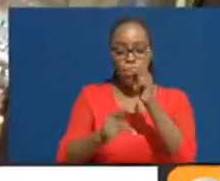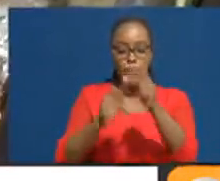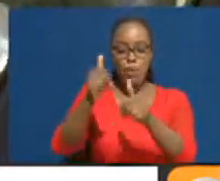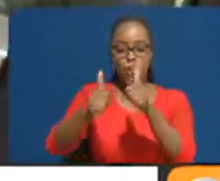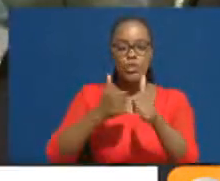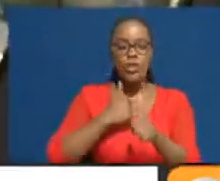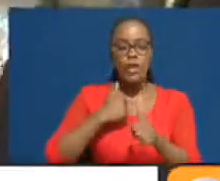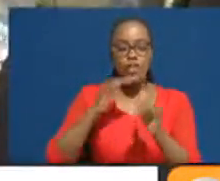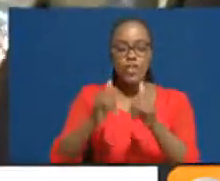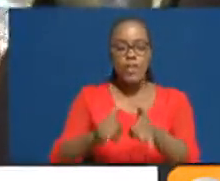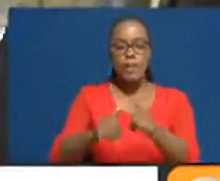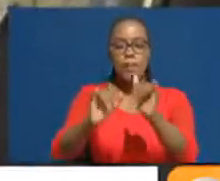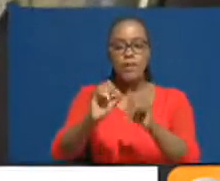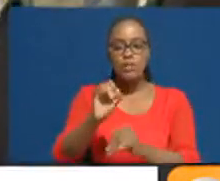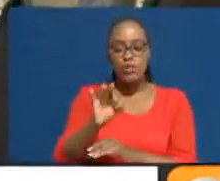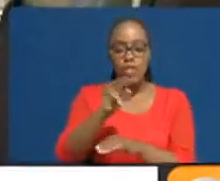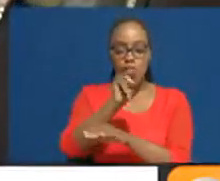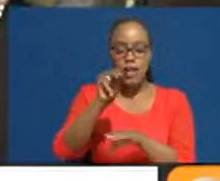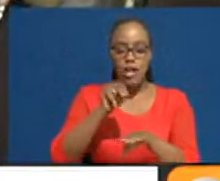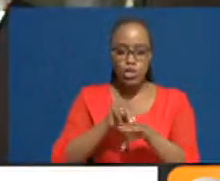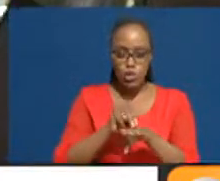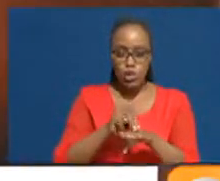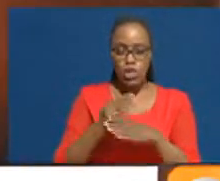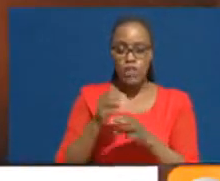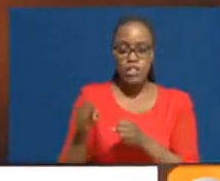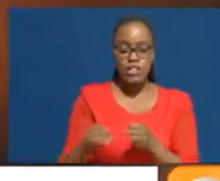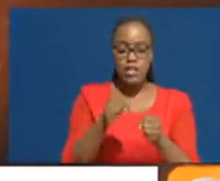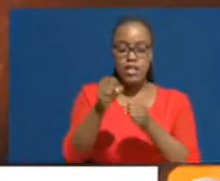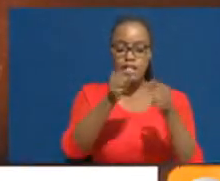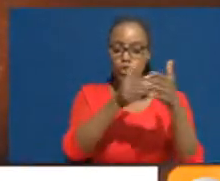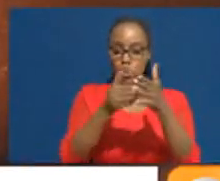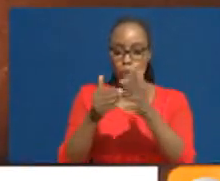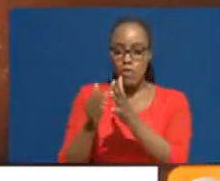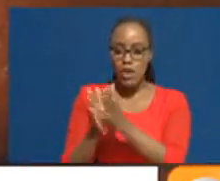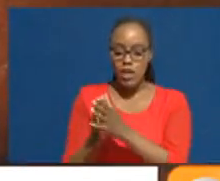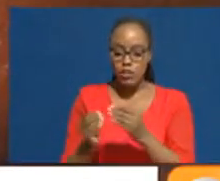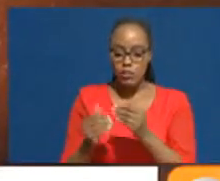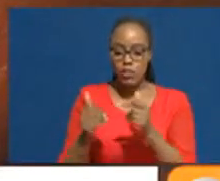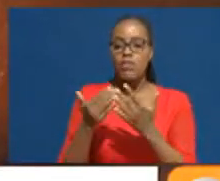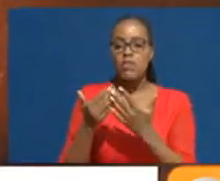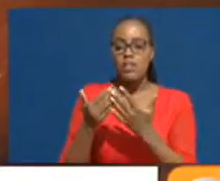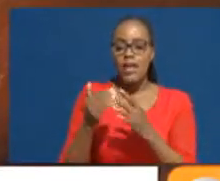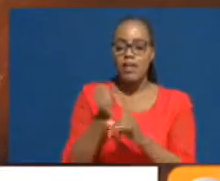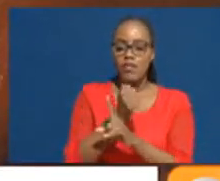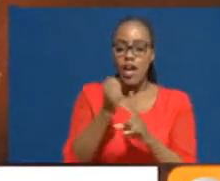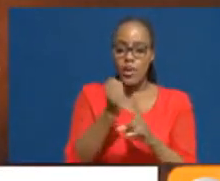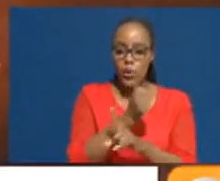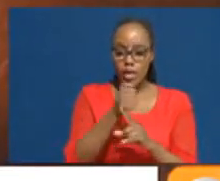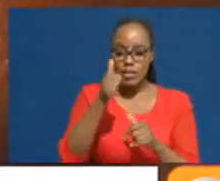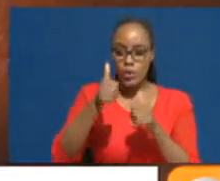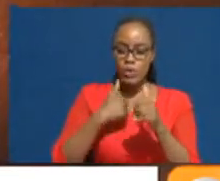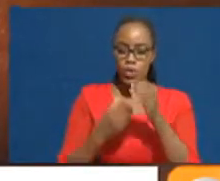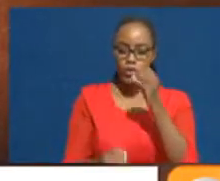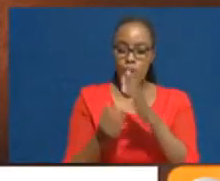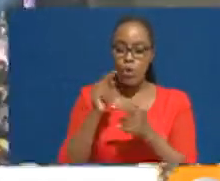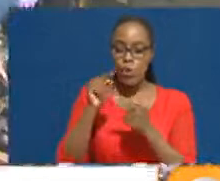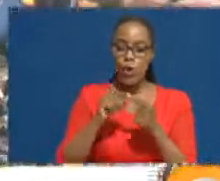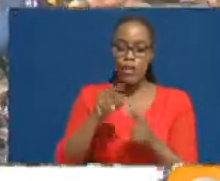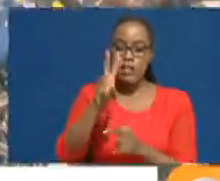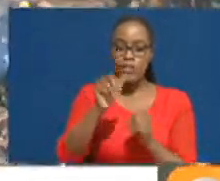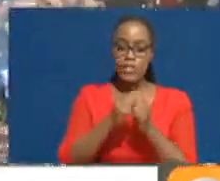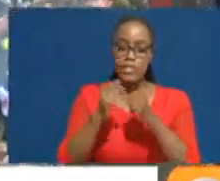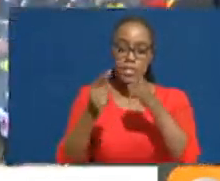made in the implementation of the National Strategy to Prevent and Counter Violent Extremism, which was launched in